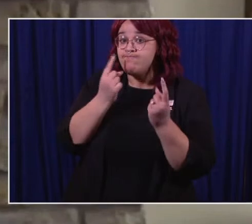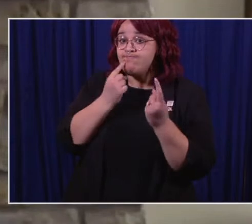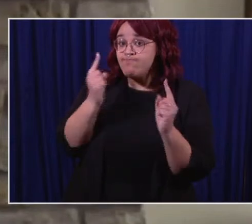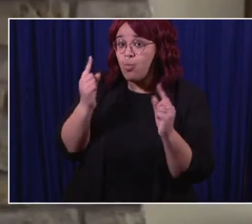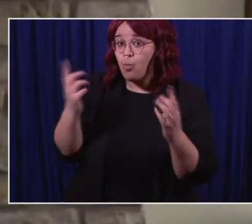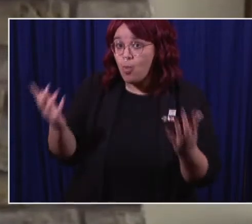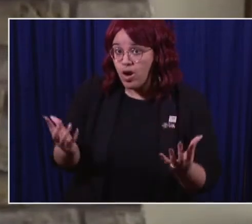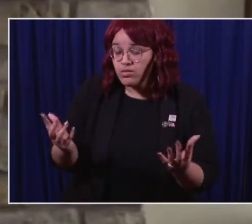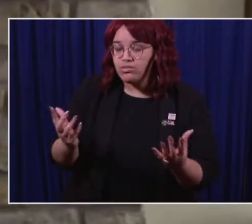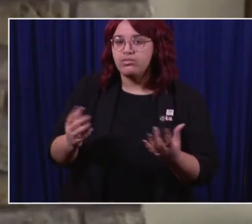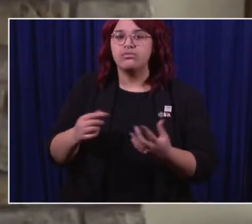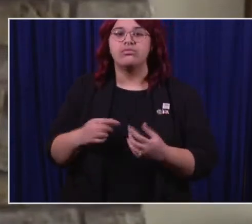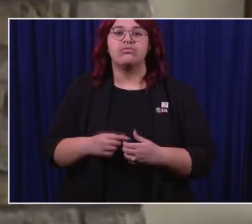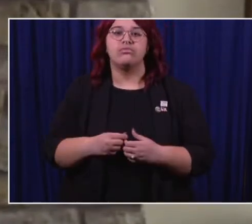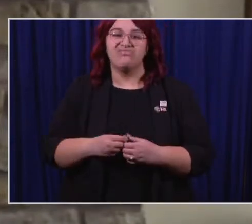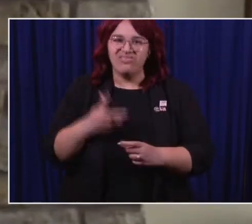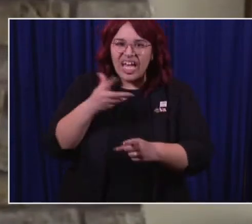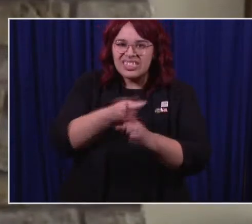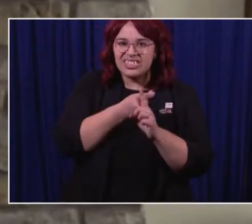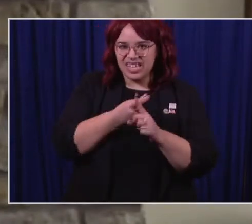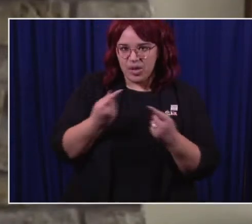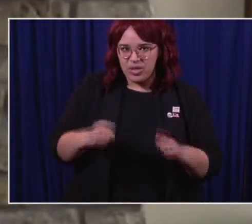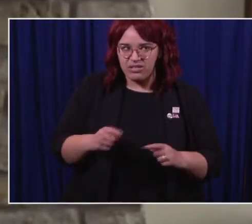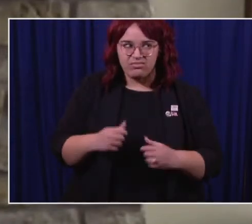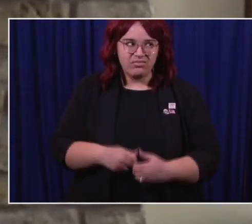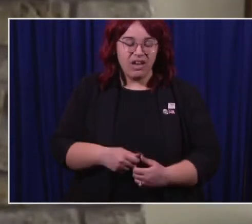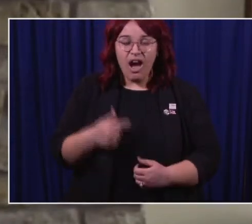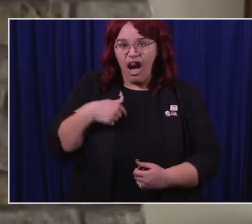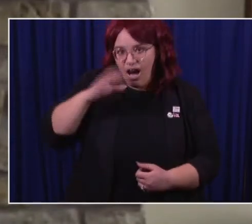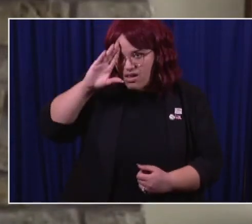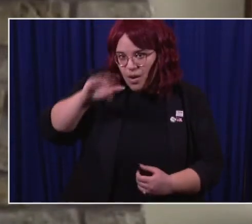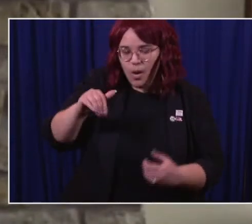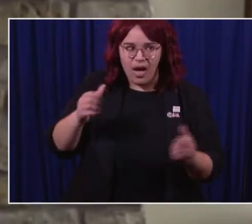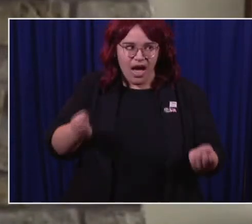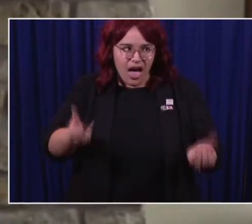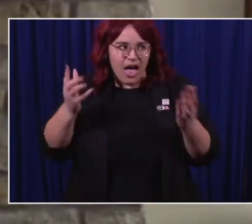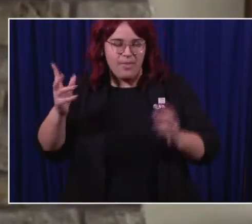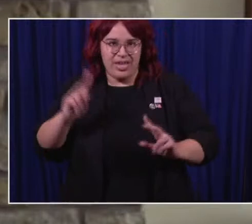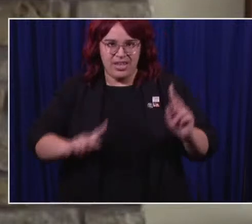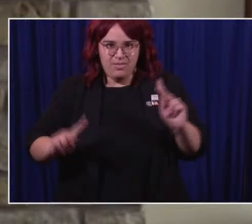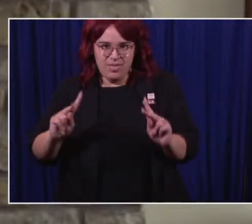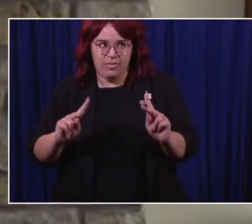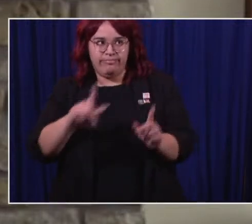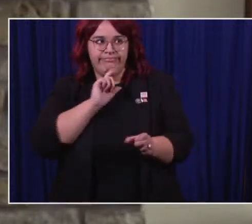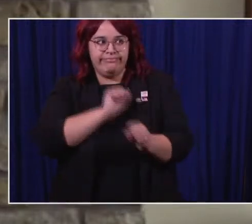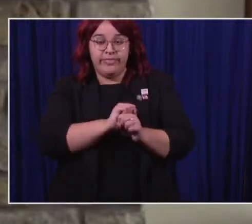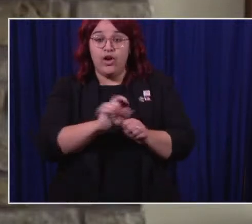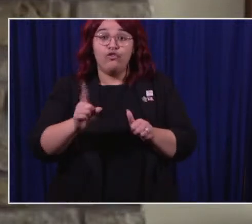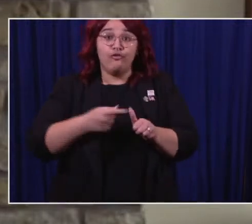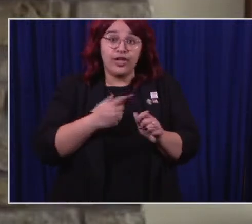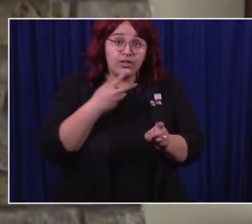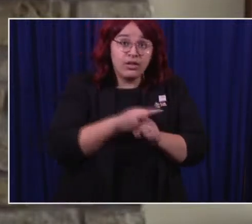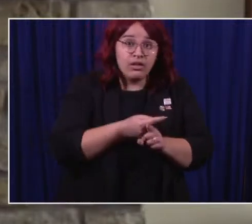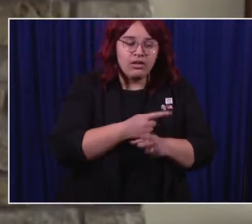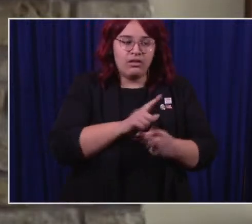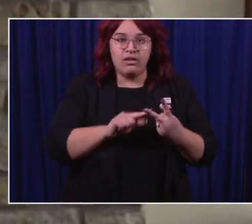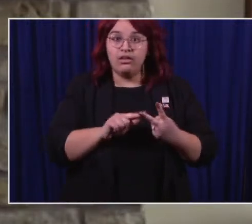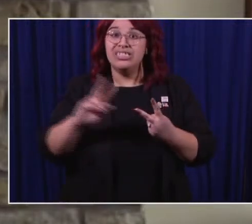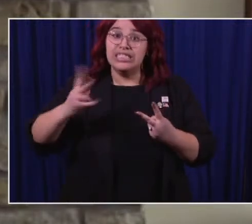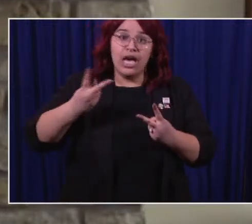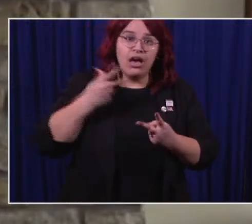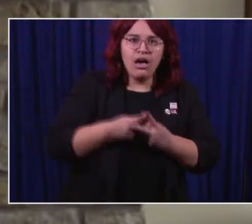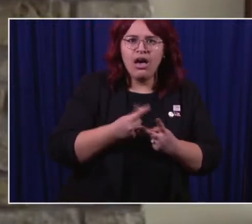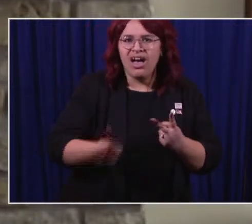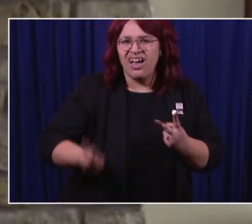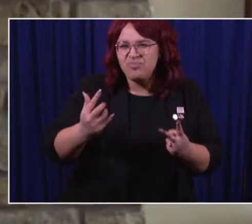day. And I know how many are getting the second dose. And those numbers, I truly believe, are going to continue to go up